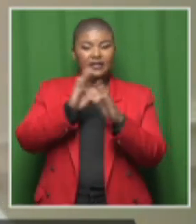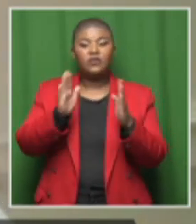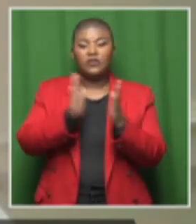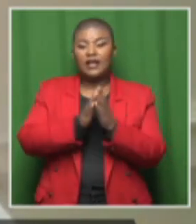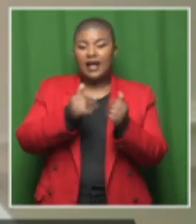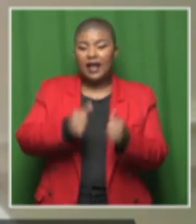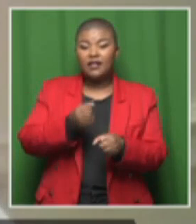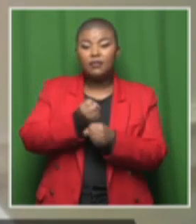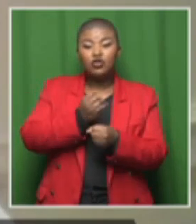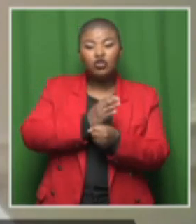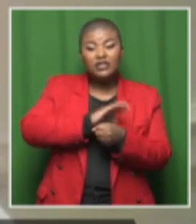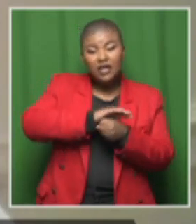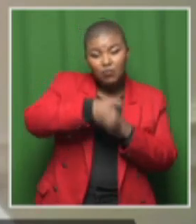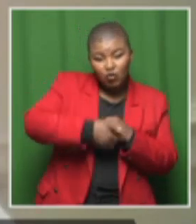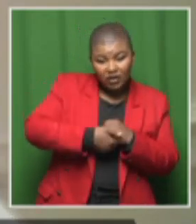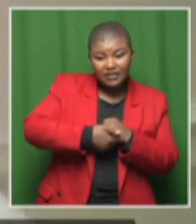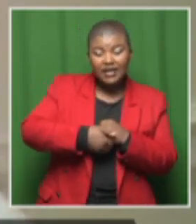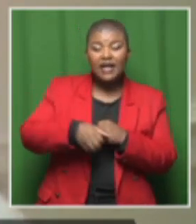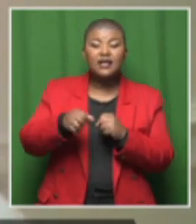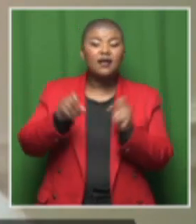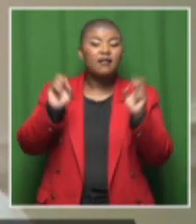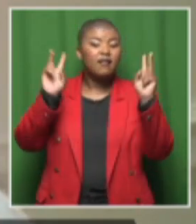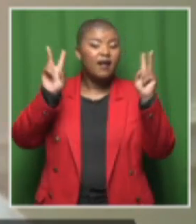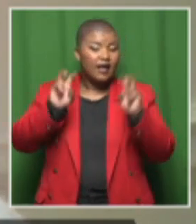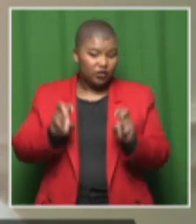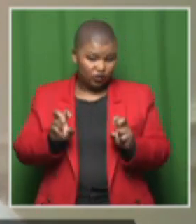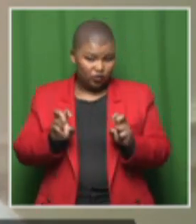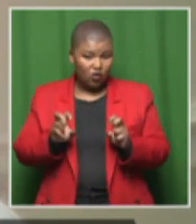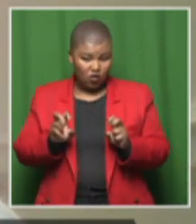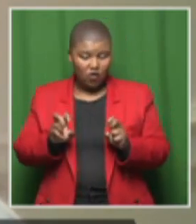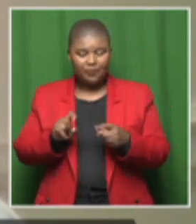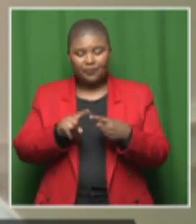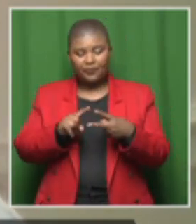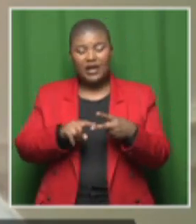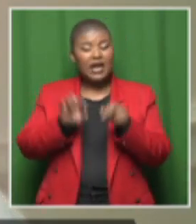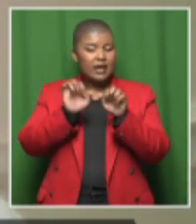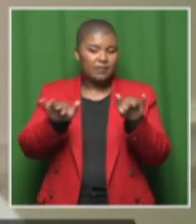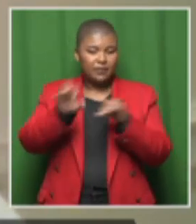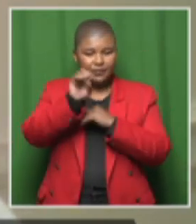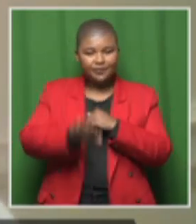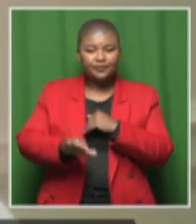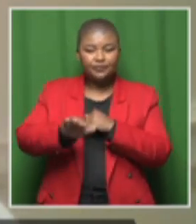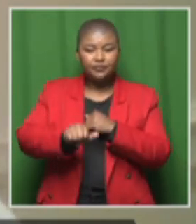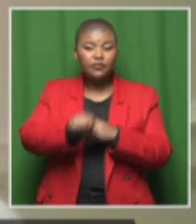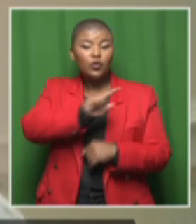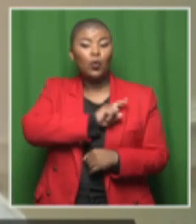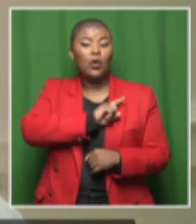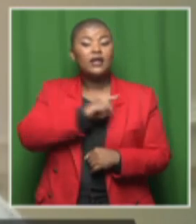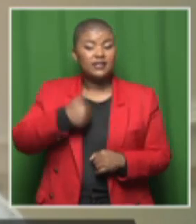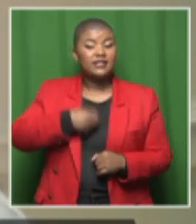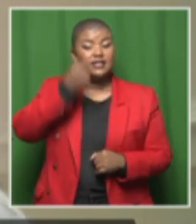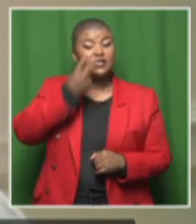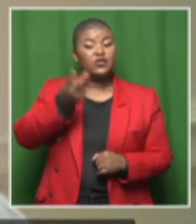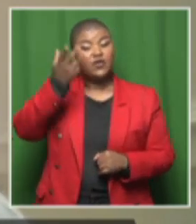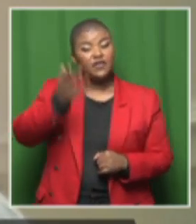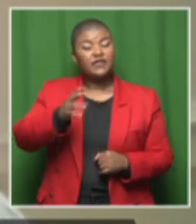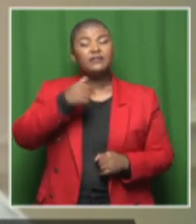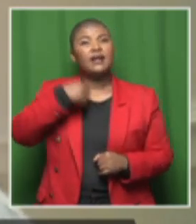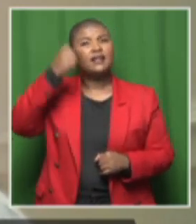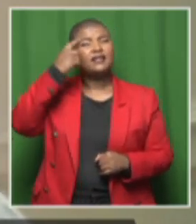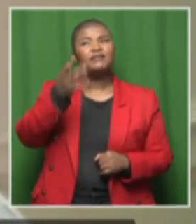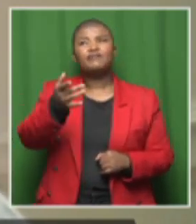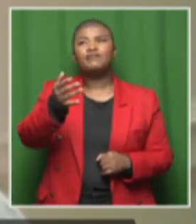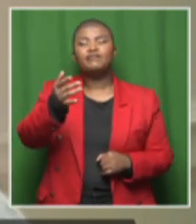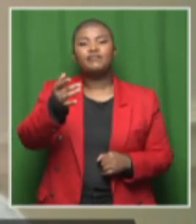to protect the interest of Eskom and accordingly the interest of the public. Because we have seen, I think in